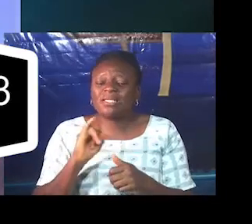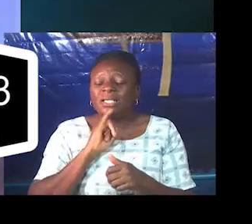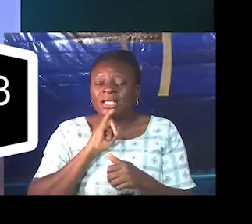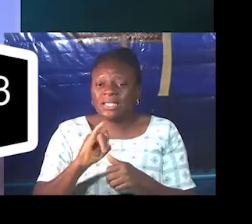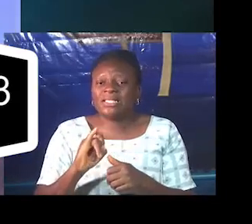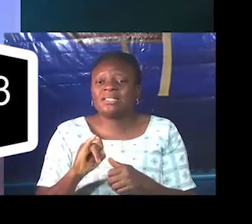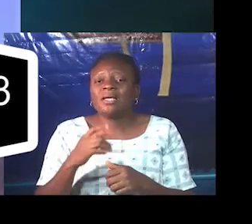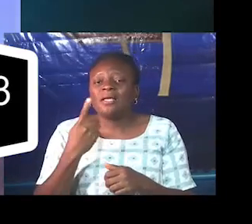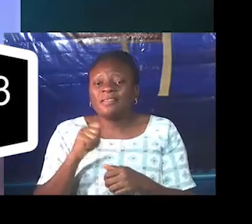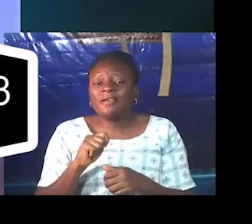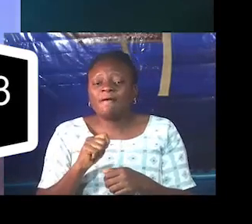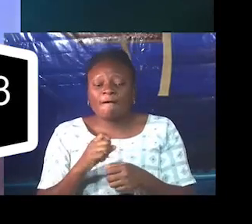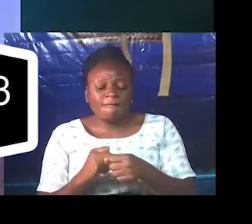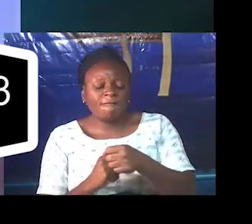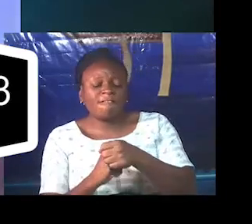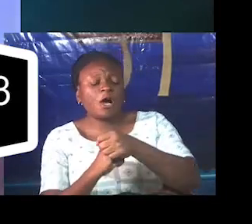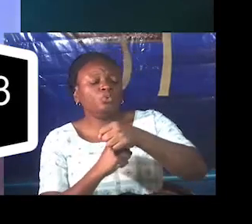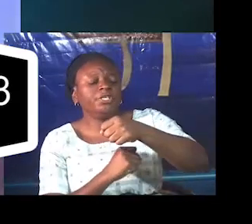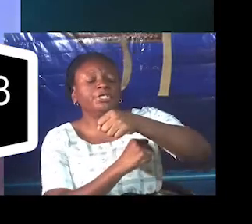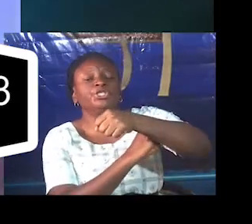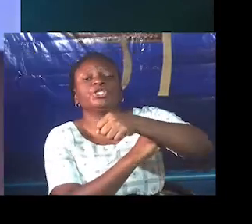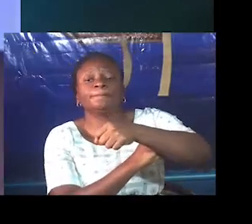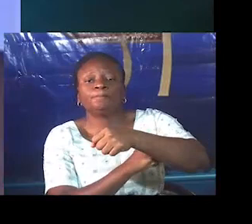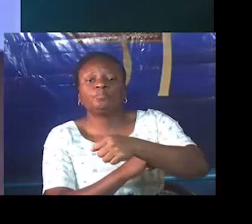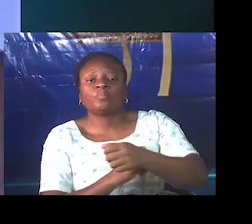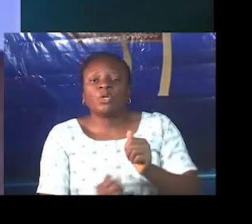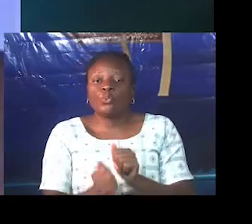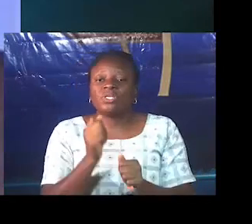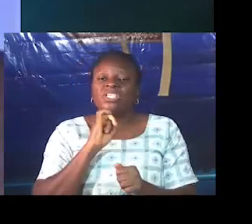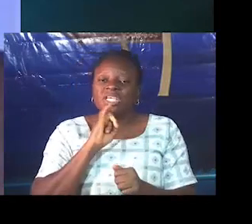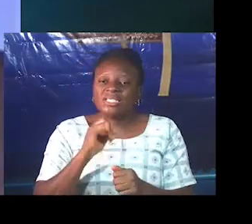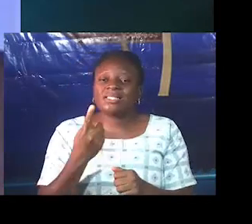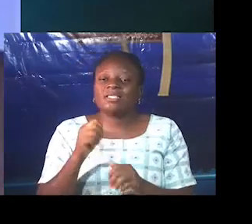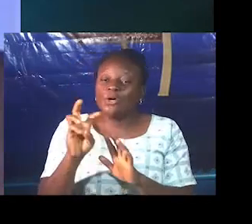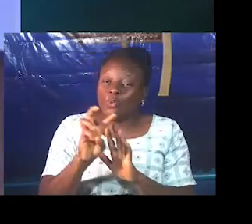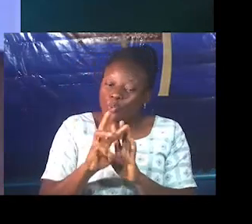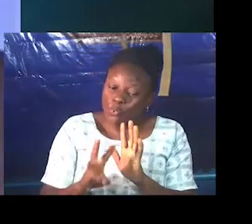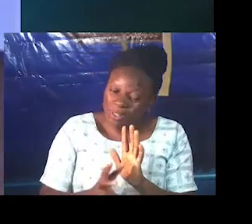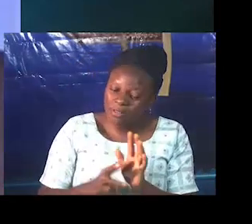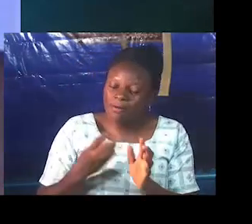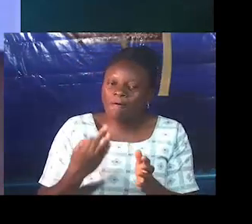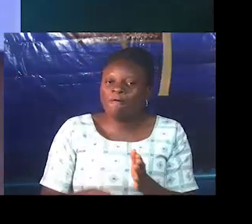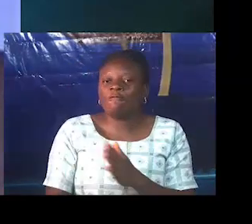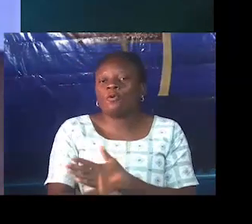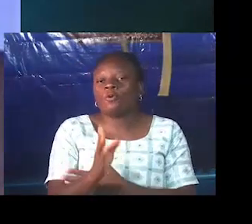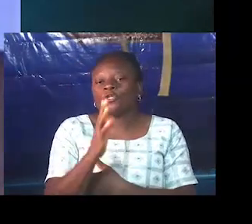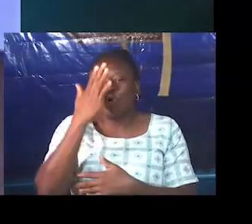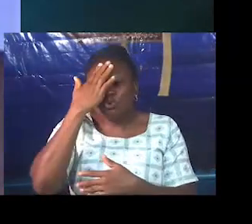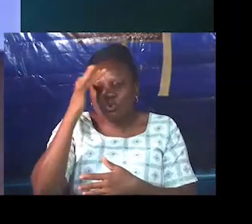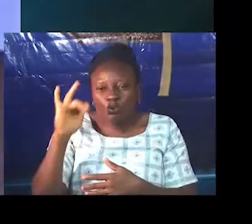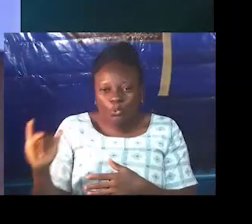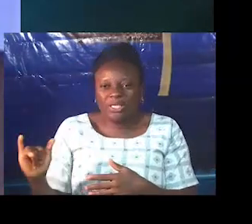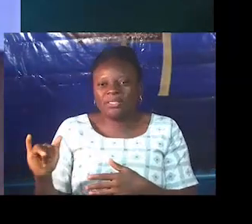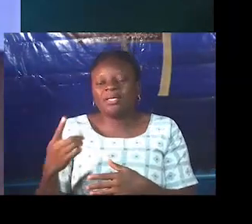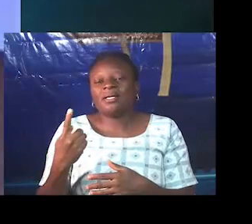call love actually is a feeling of your affection. And a feeling is dynamic, it's